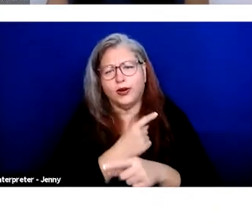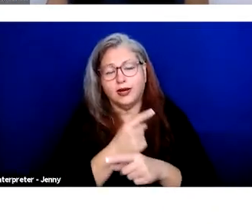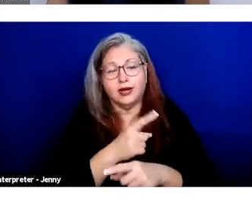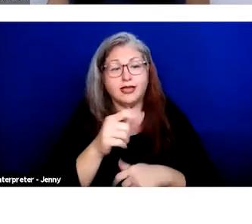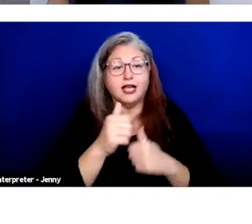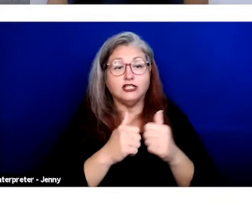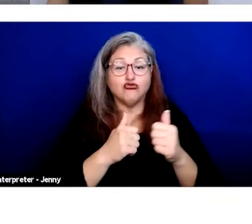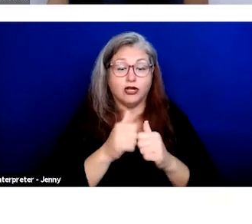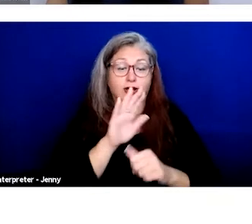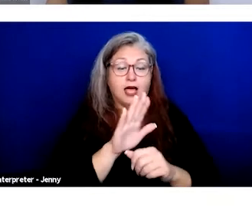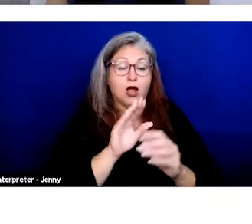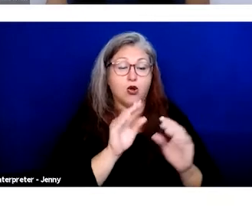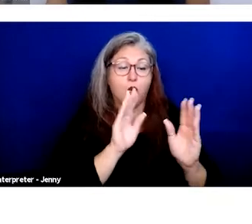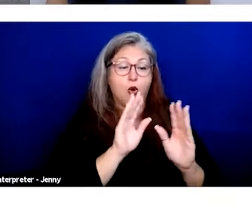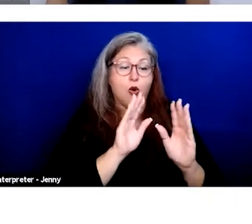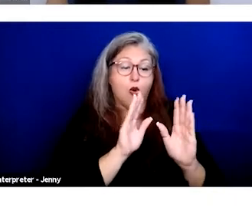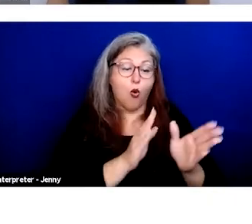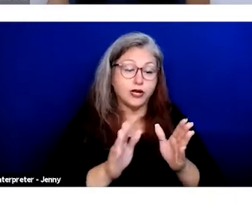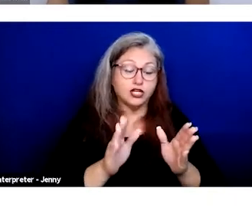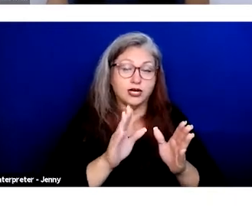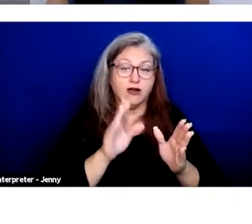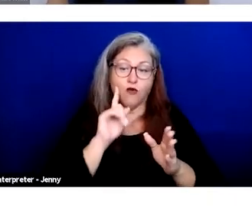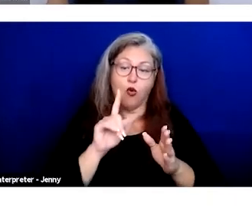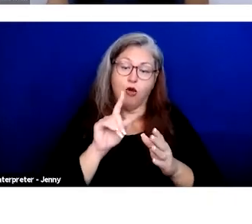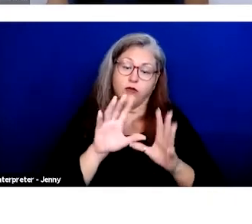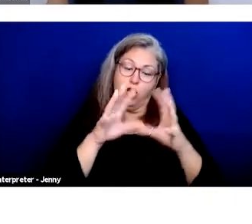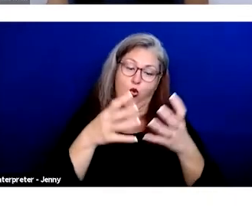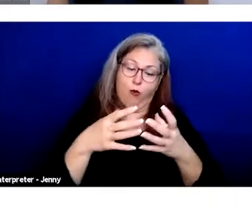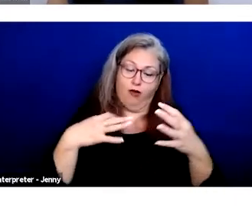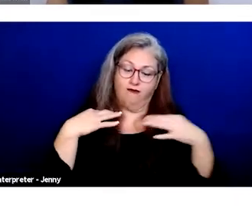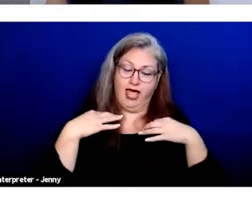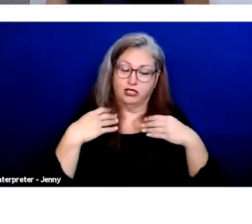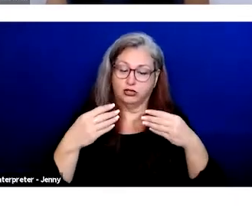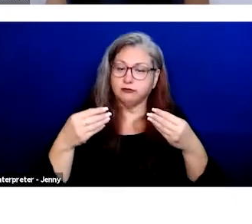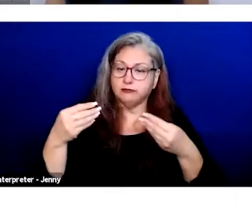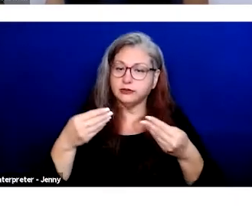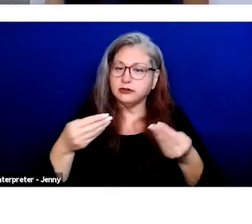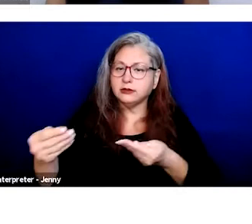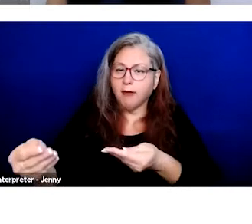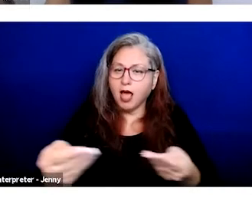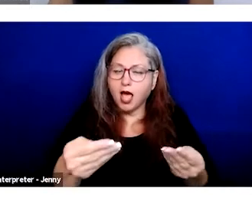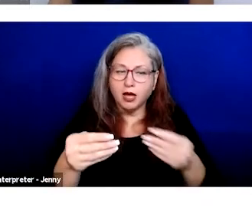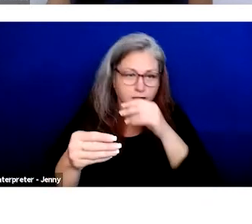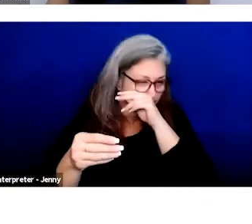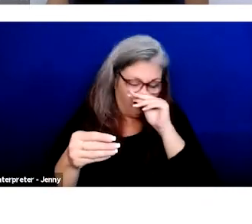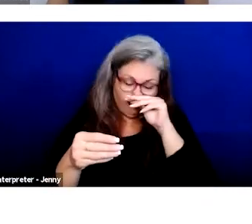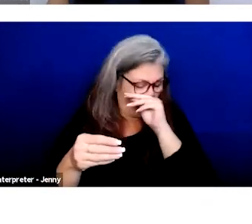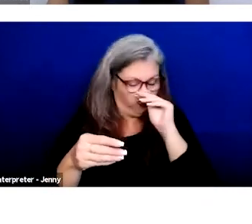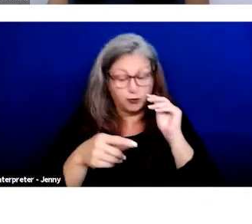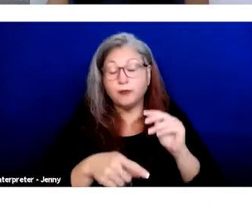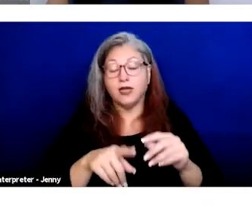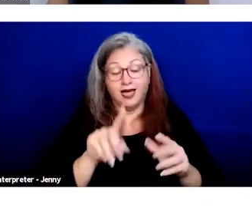the organization and functioning of global fashion supply chains and contractually